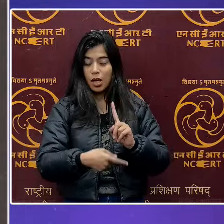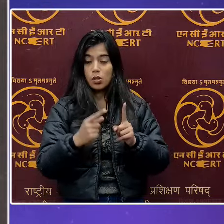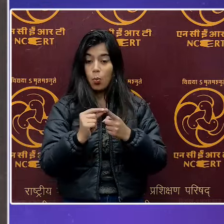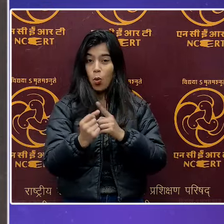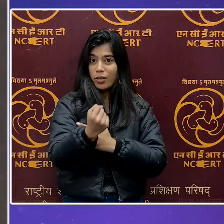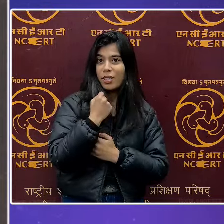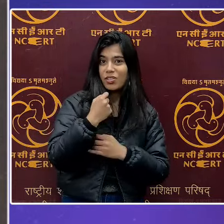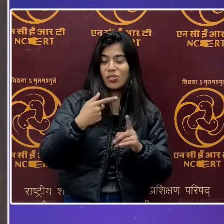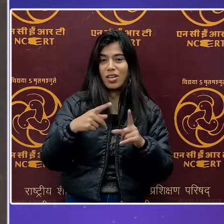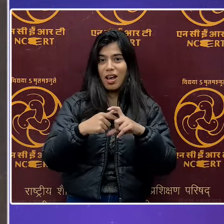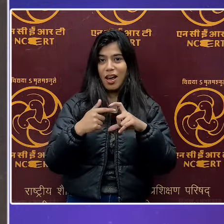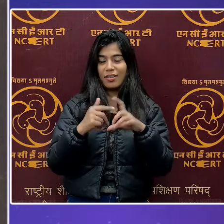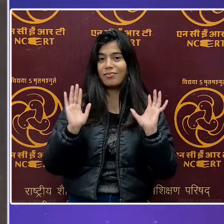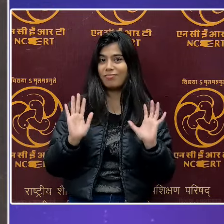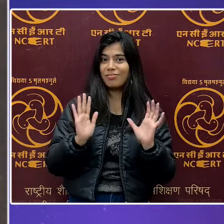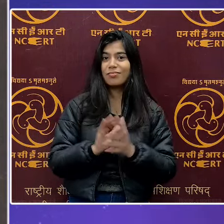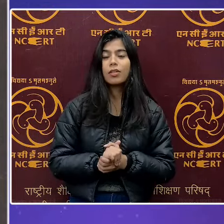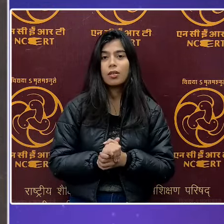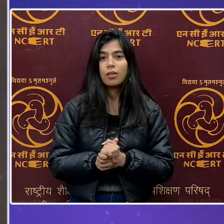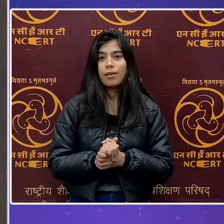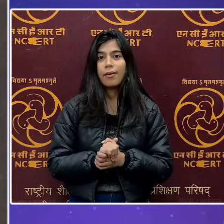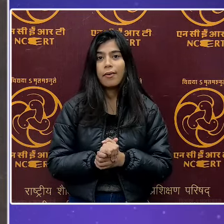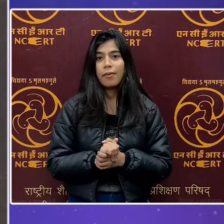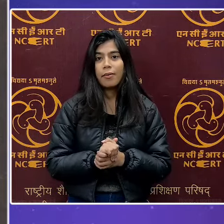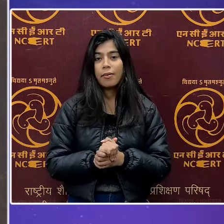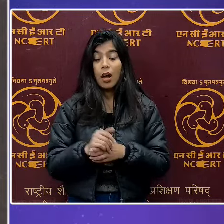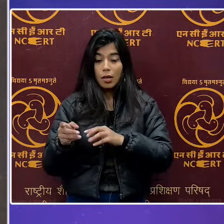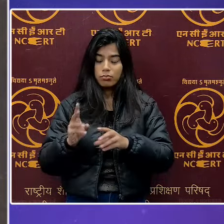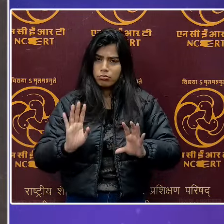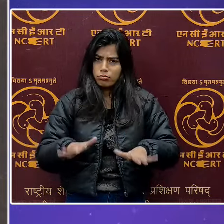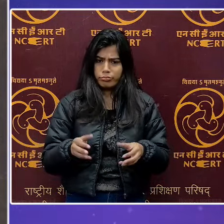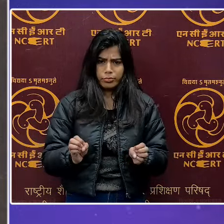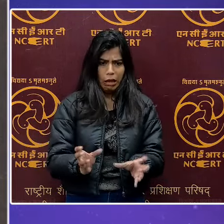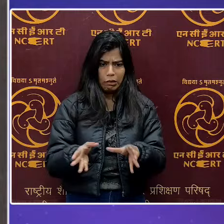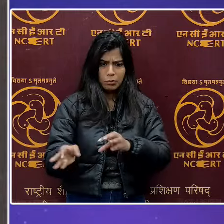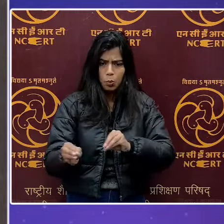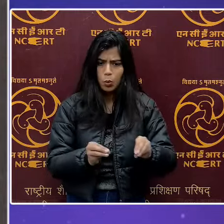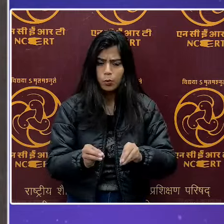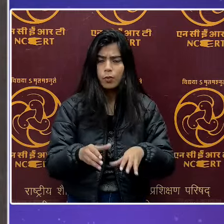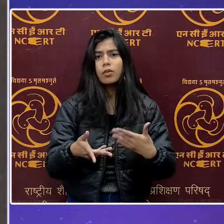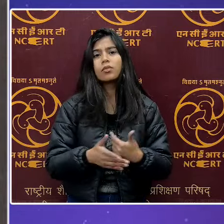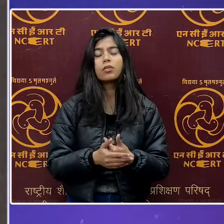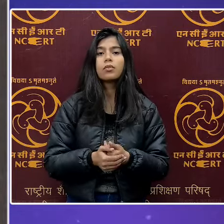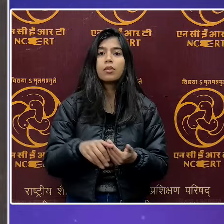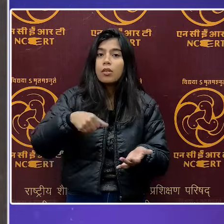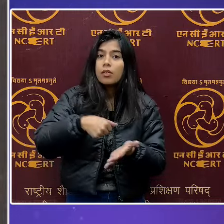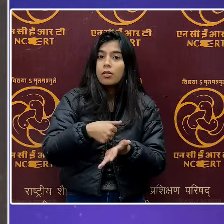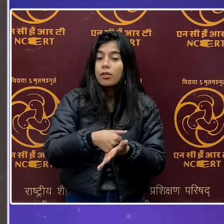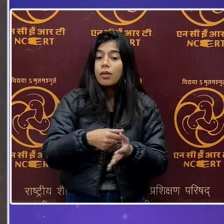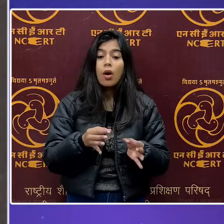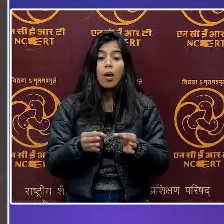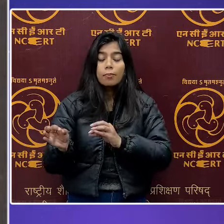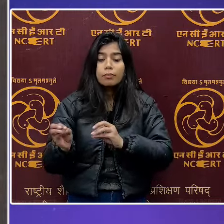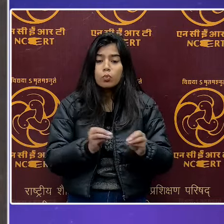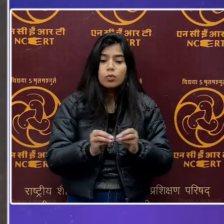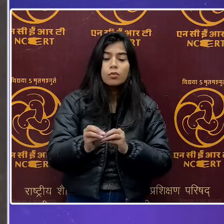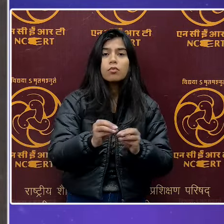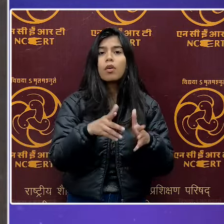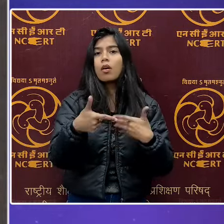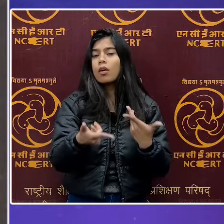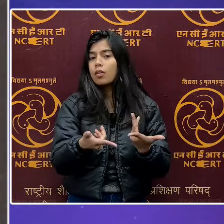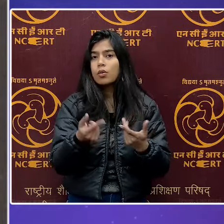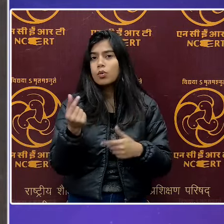will momentarily stop here and again begin to move, oscillate. Okay. So basically it is moving because of conversion of